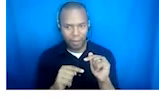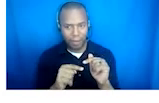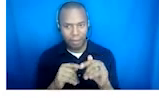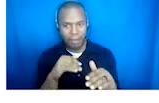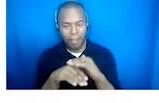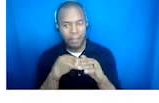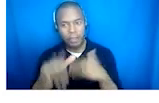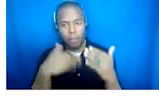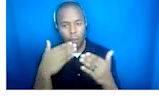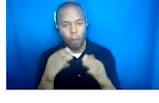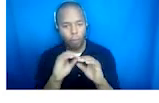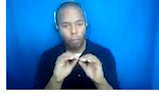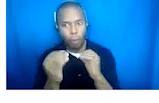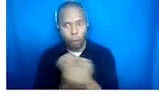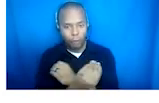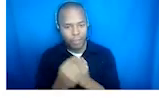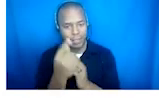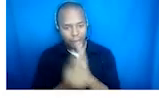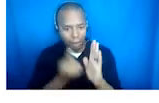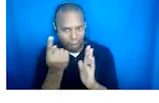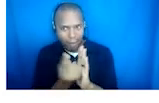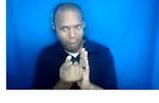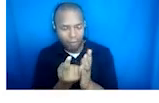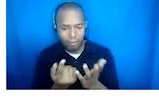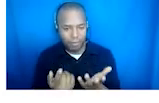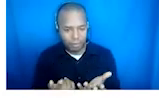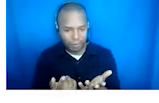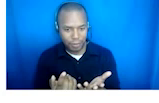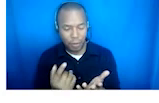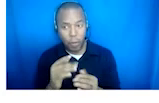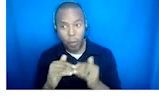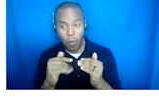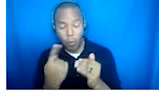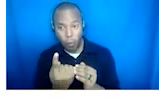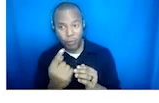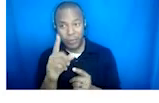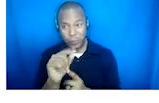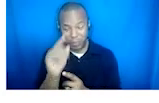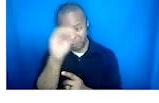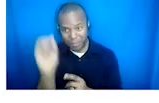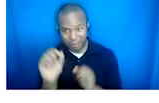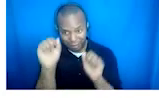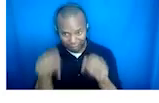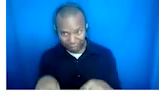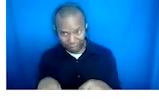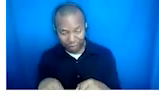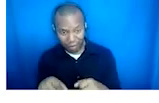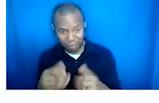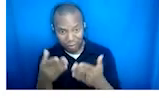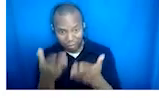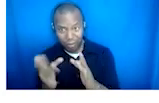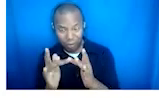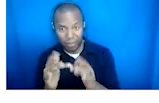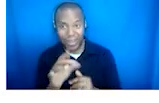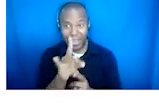only 20% of office hours can be held online for online classes. 80% of the office hours have to